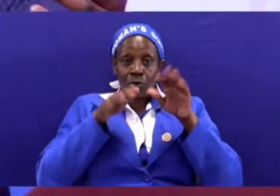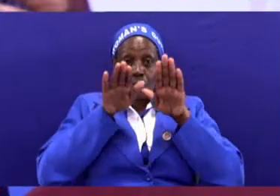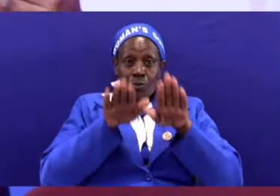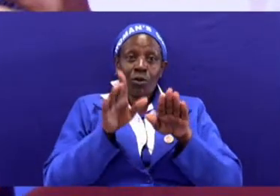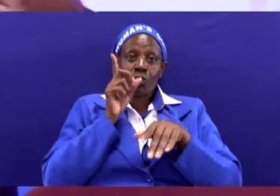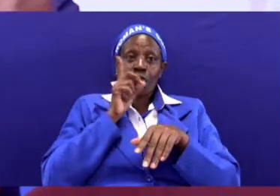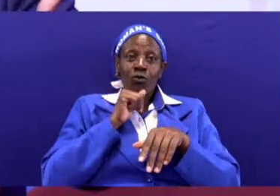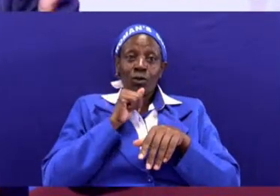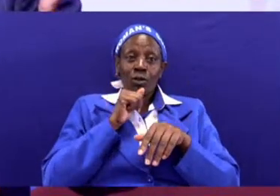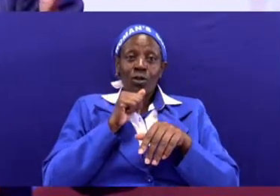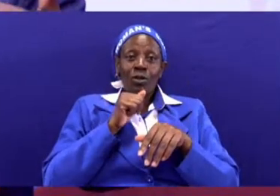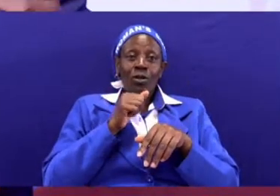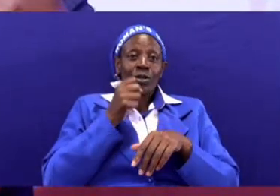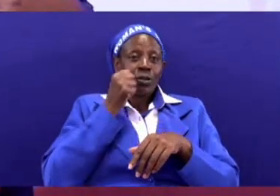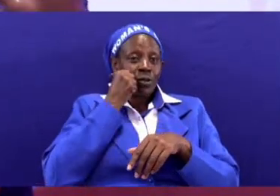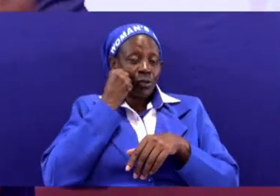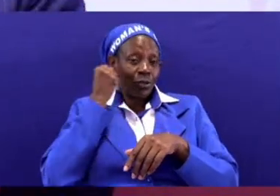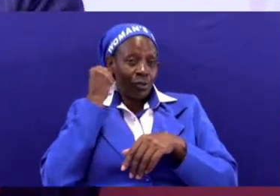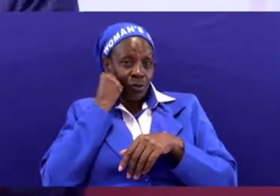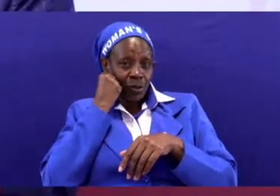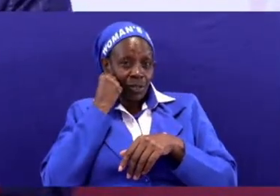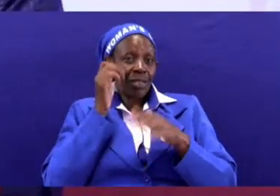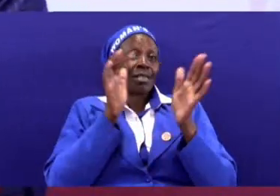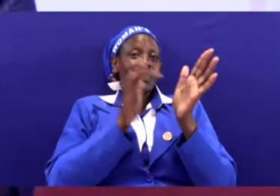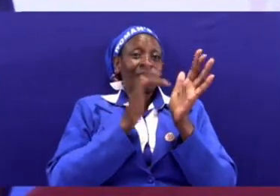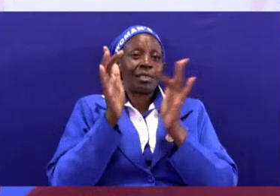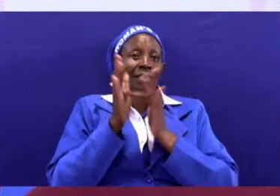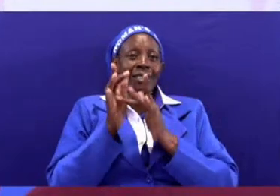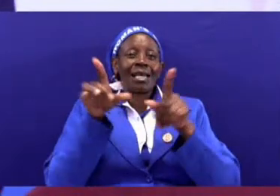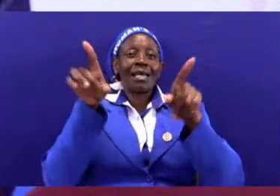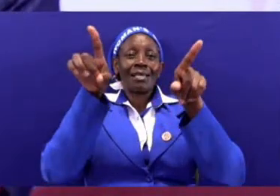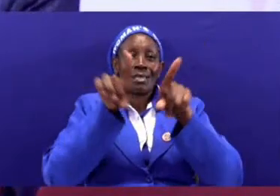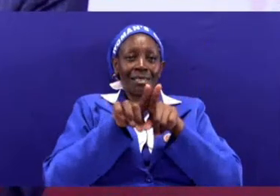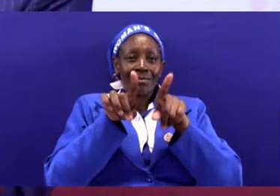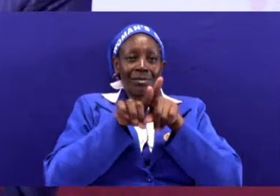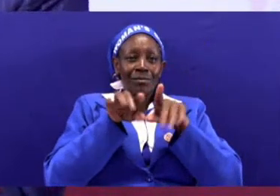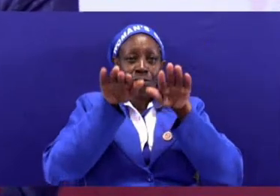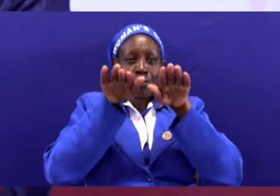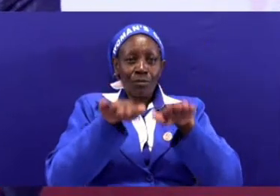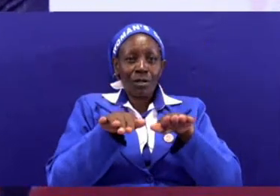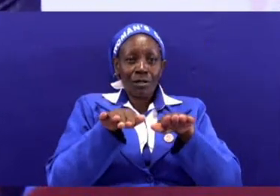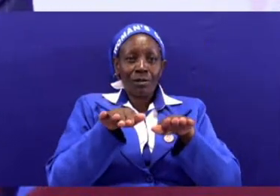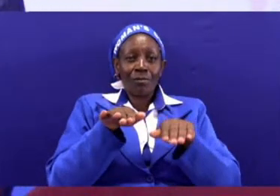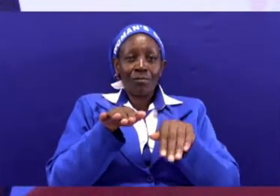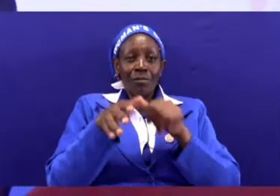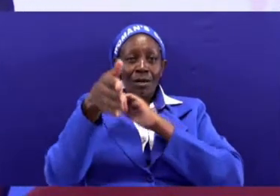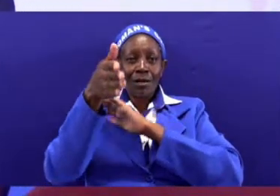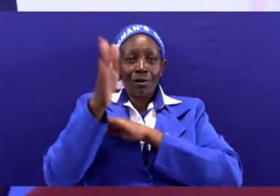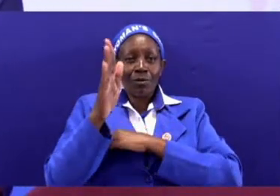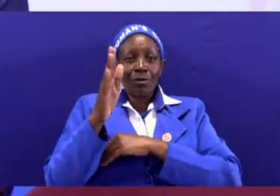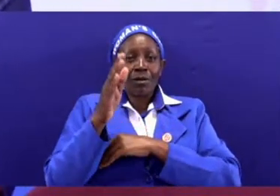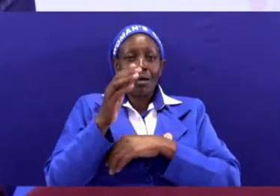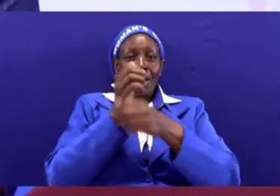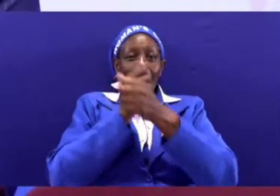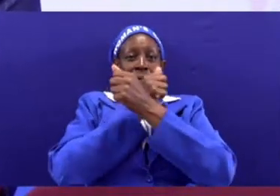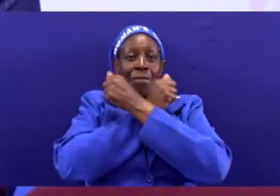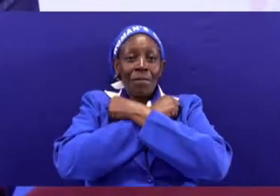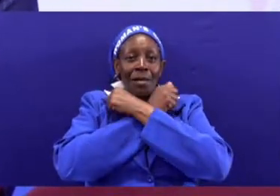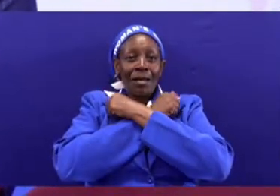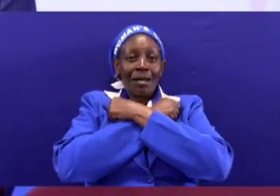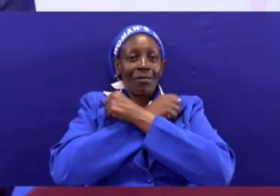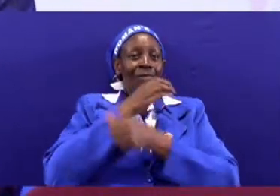that Joshua is commissioned. We find Jesus also being commissioned by God. This is my beloved son with whom I am well